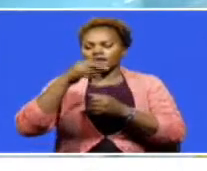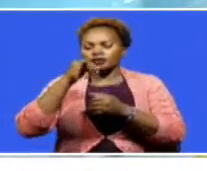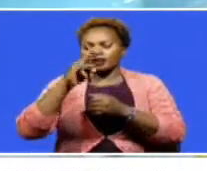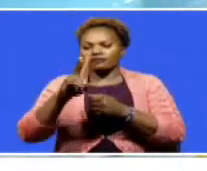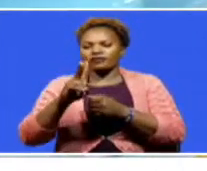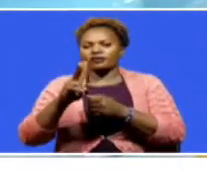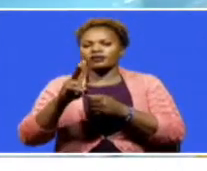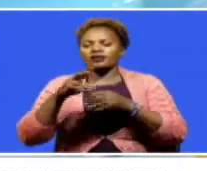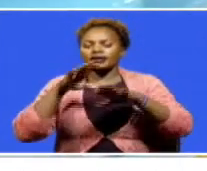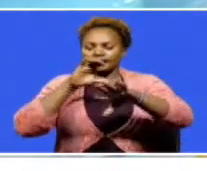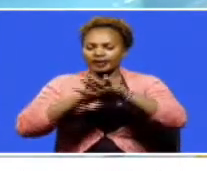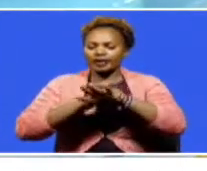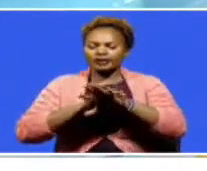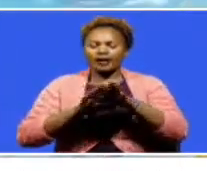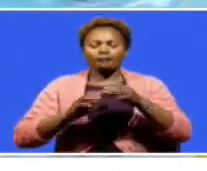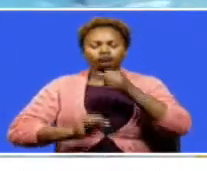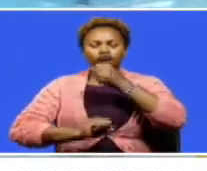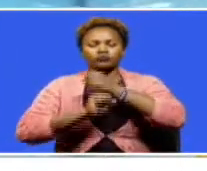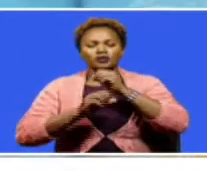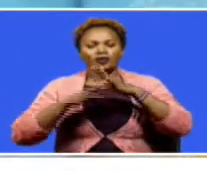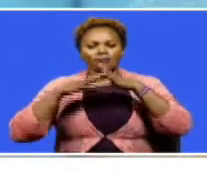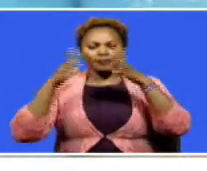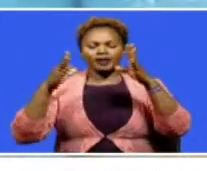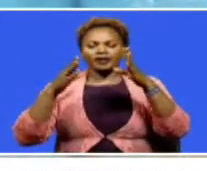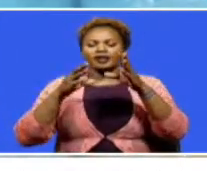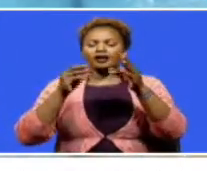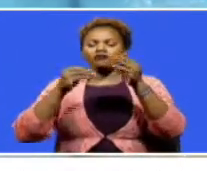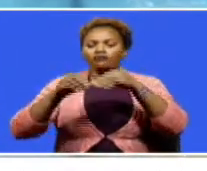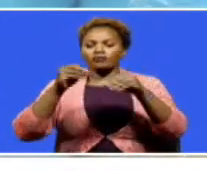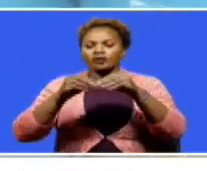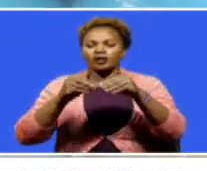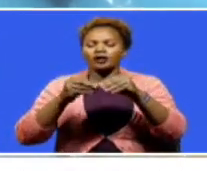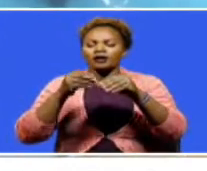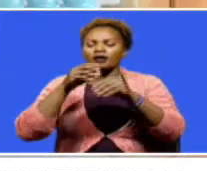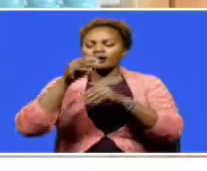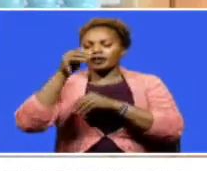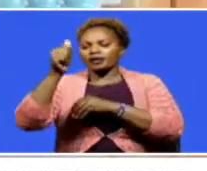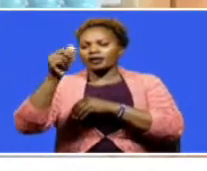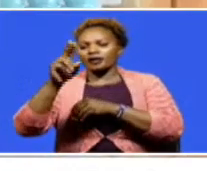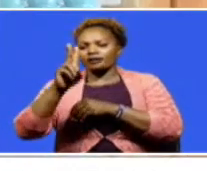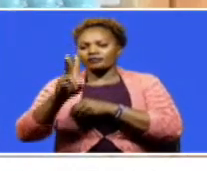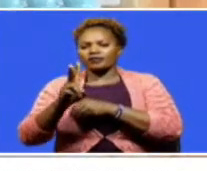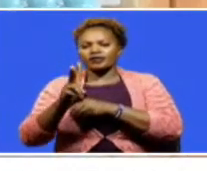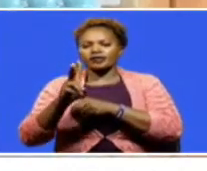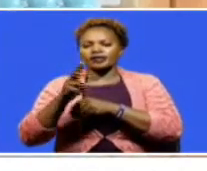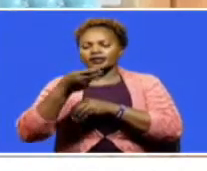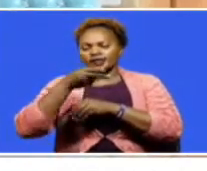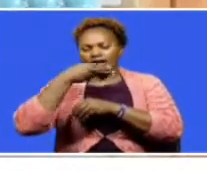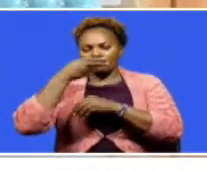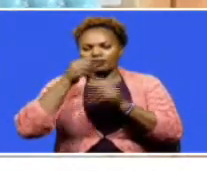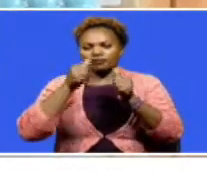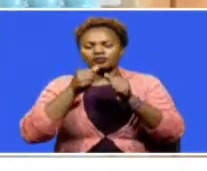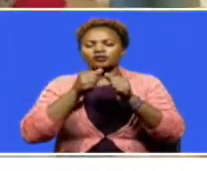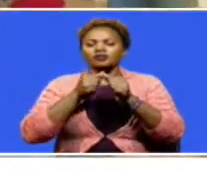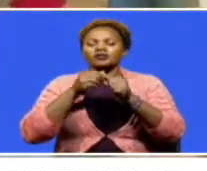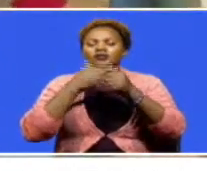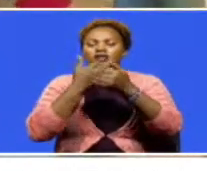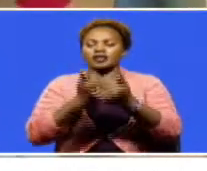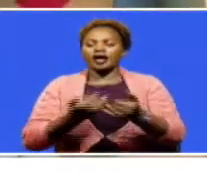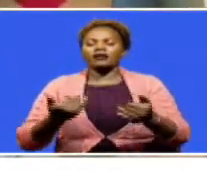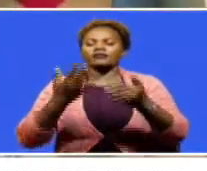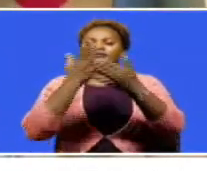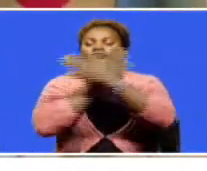HIV received a major boost in form of a donation of an antiretroviral therapy drug that is